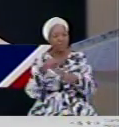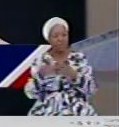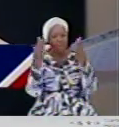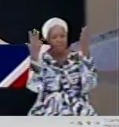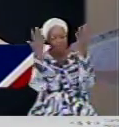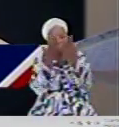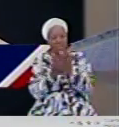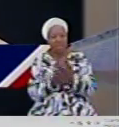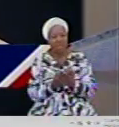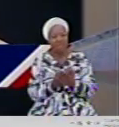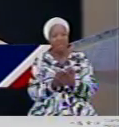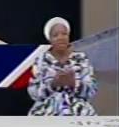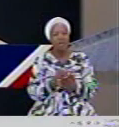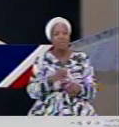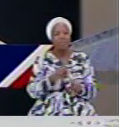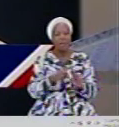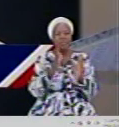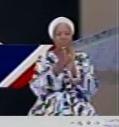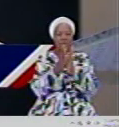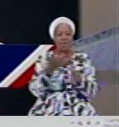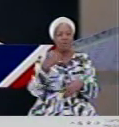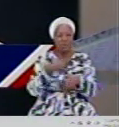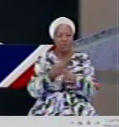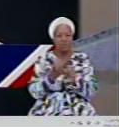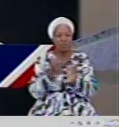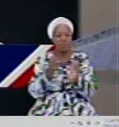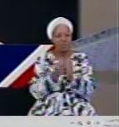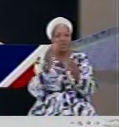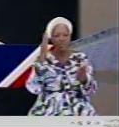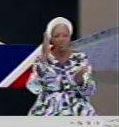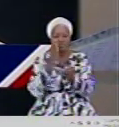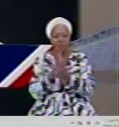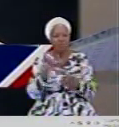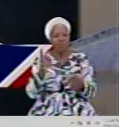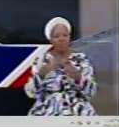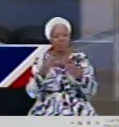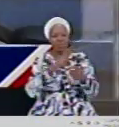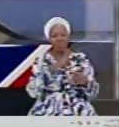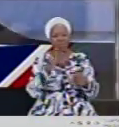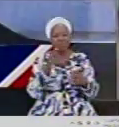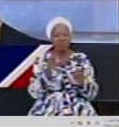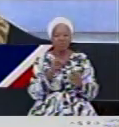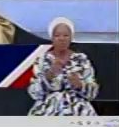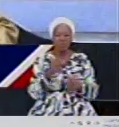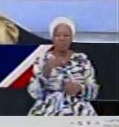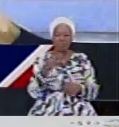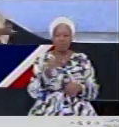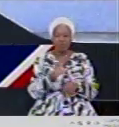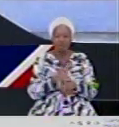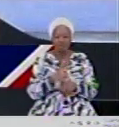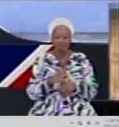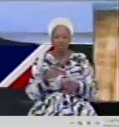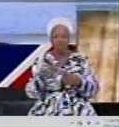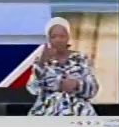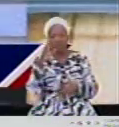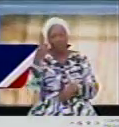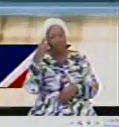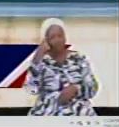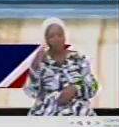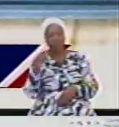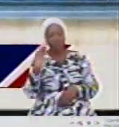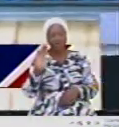made without ceasing of the Lord unto God for him. Peter, the